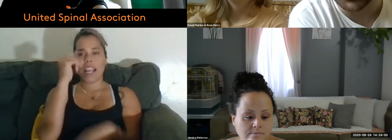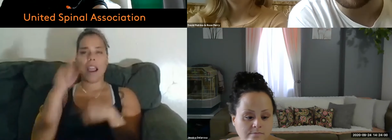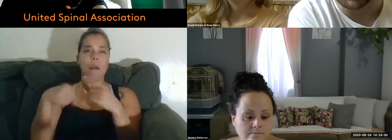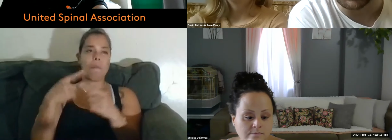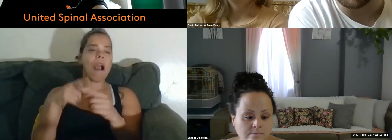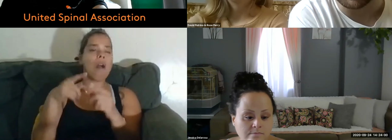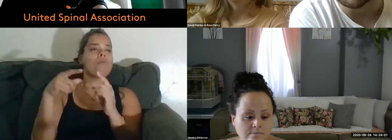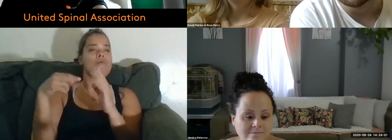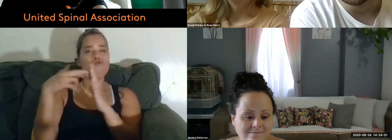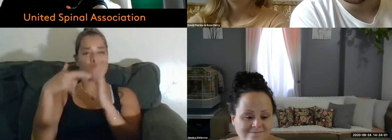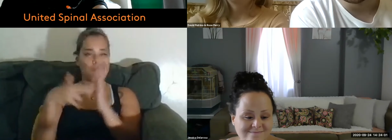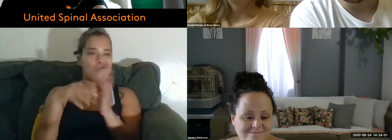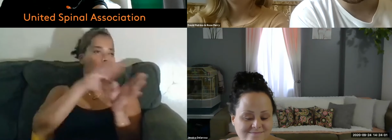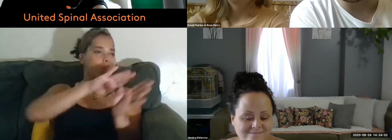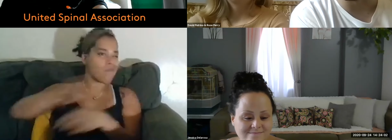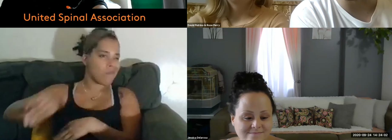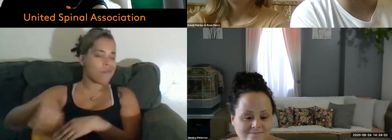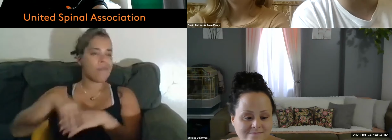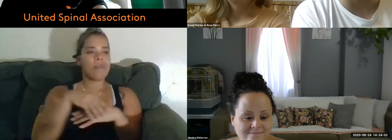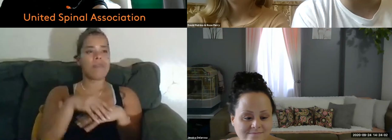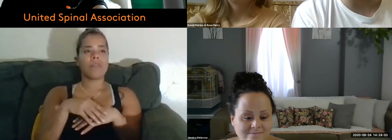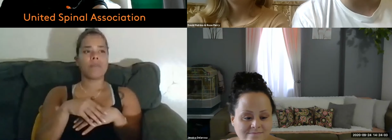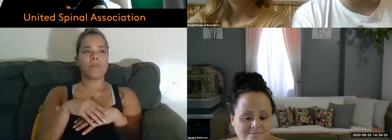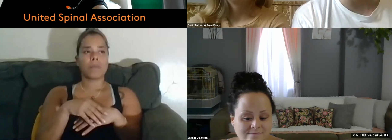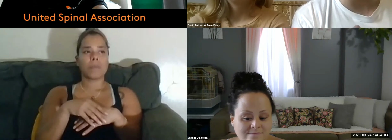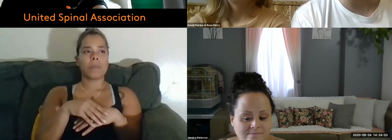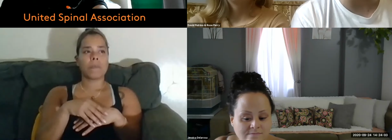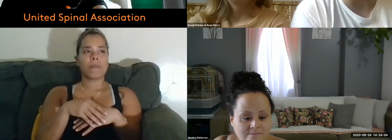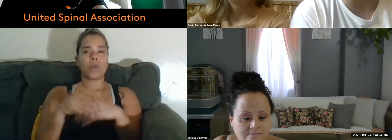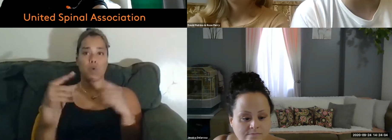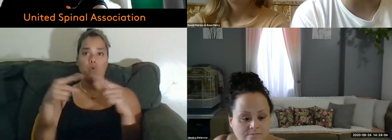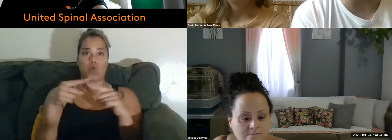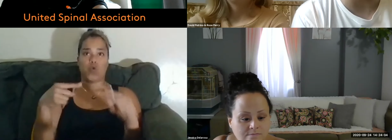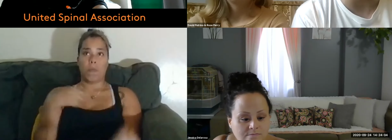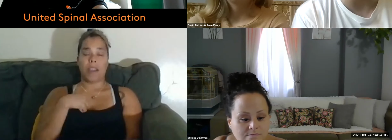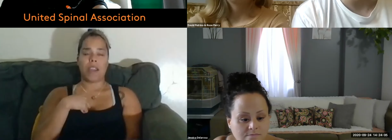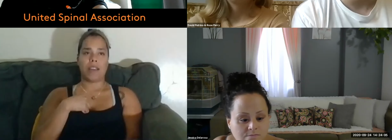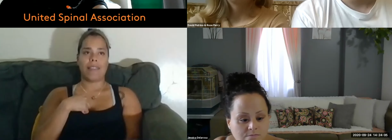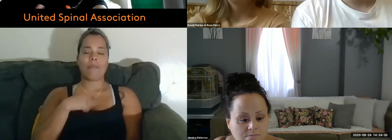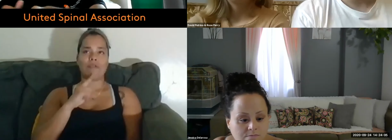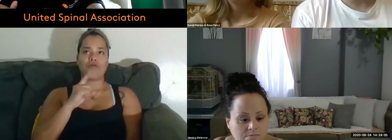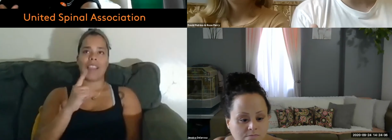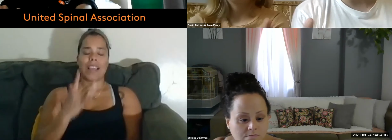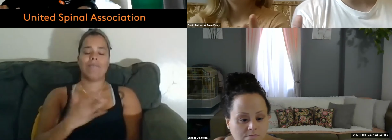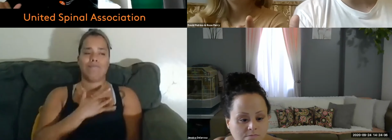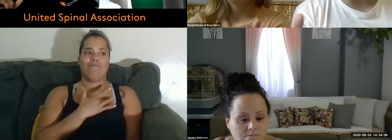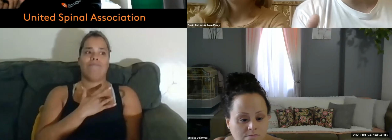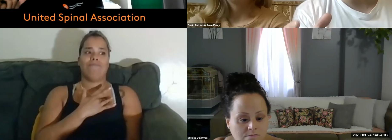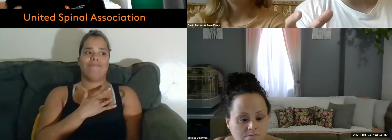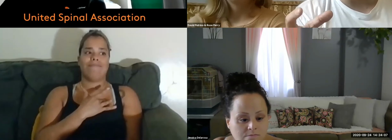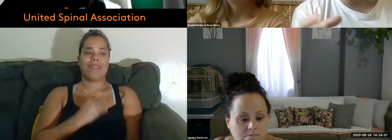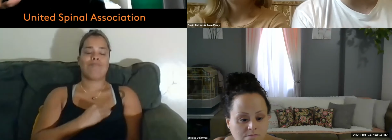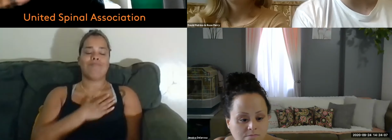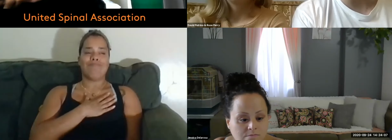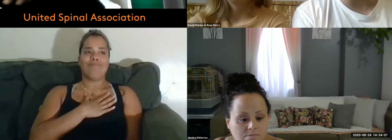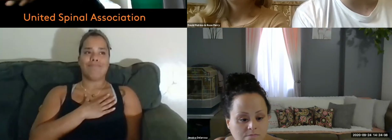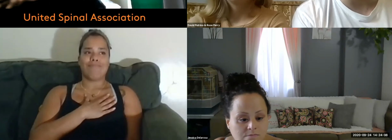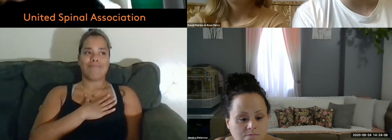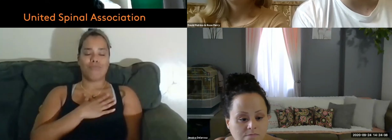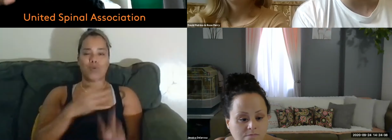but I made it my area." And to me, that was really touching to see how the